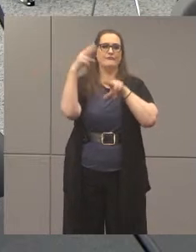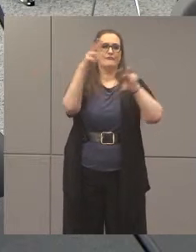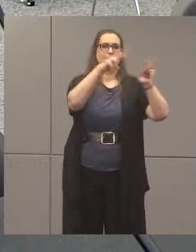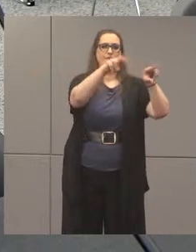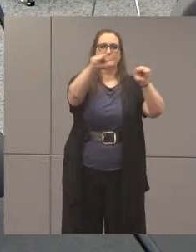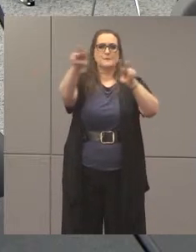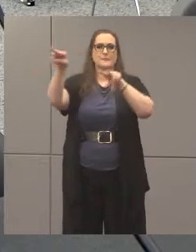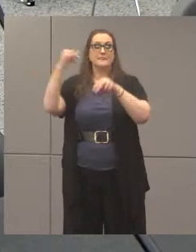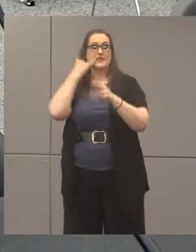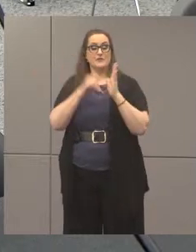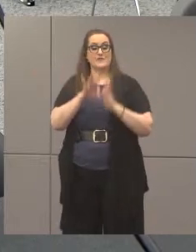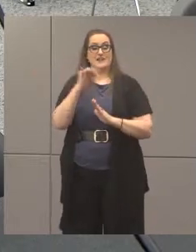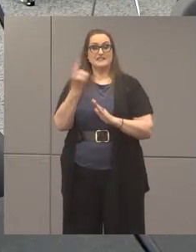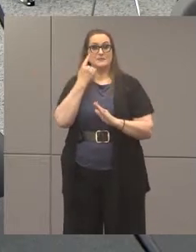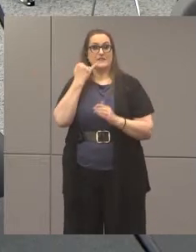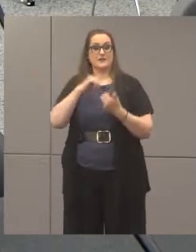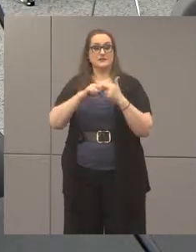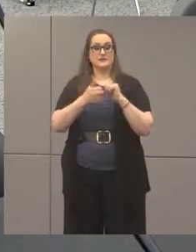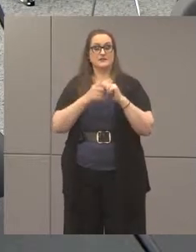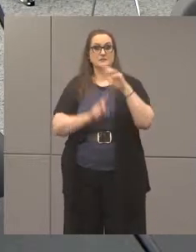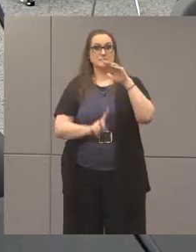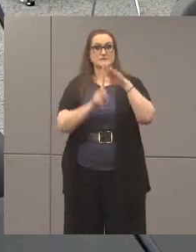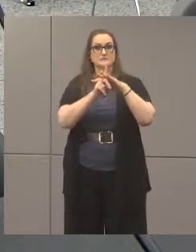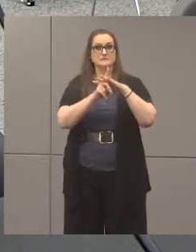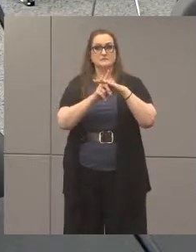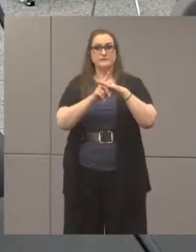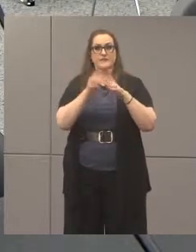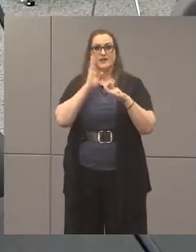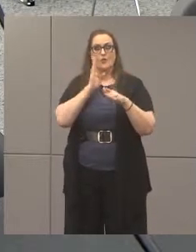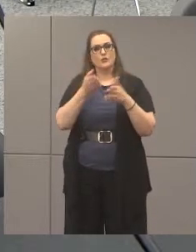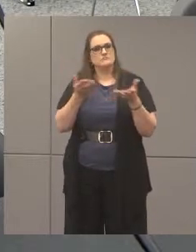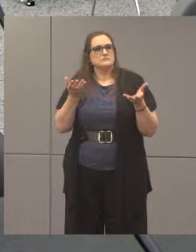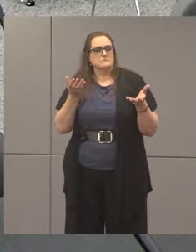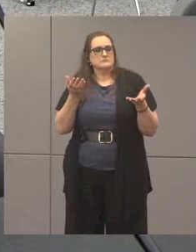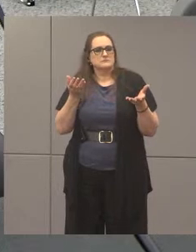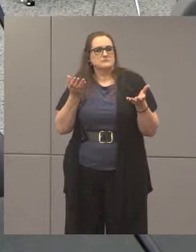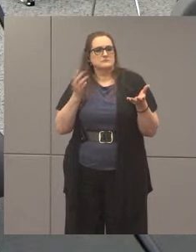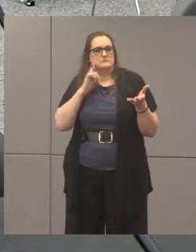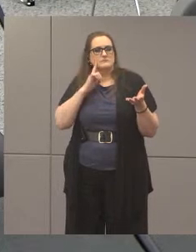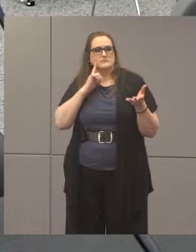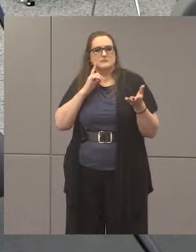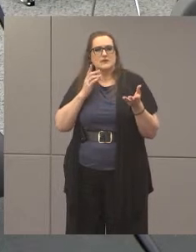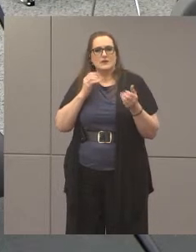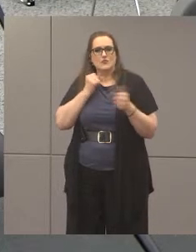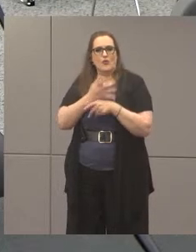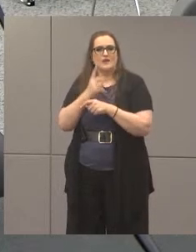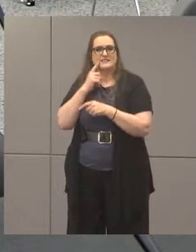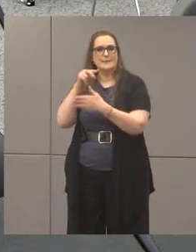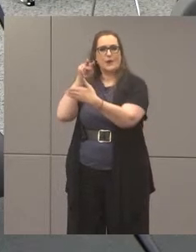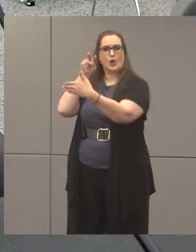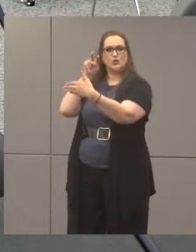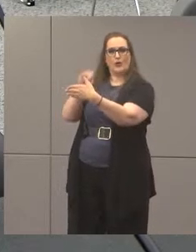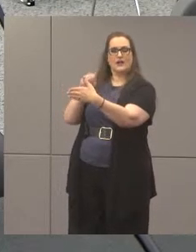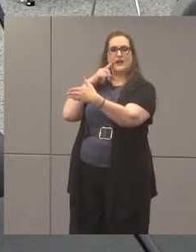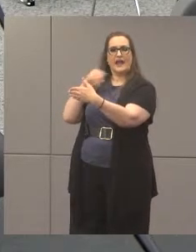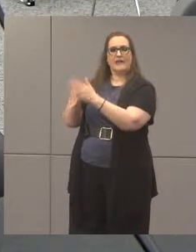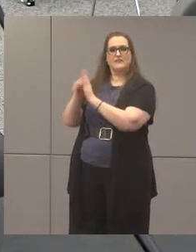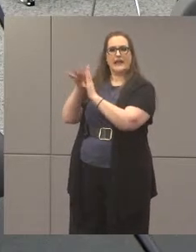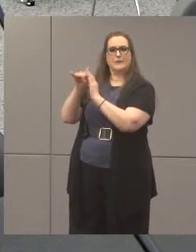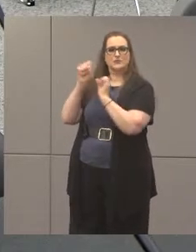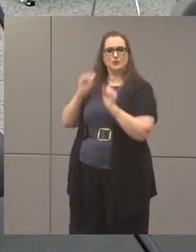we have an issue that would encourage somebody to look at the cameras, we can certainly have that